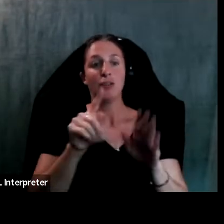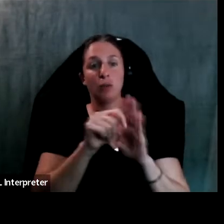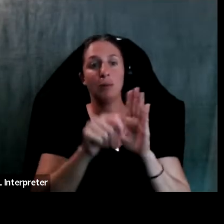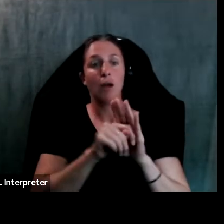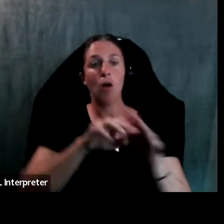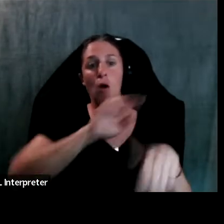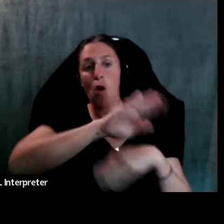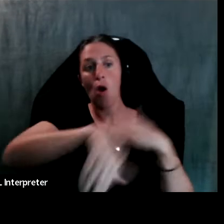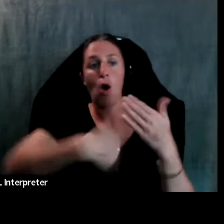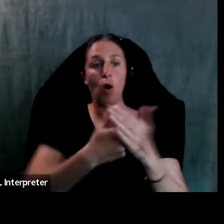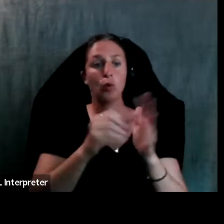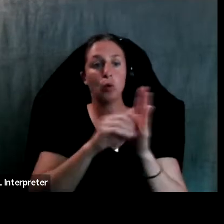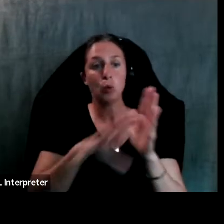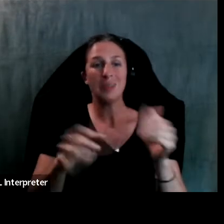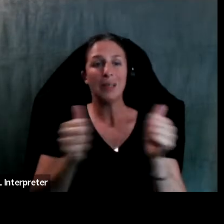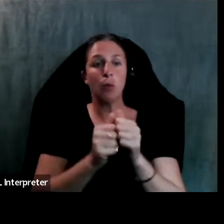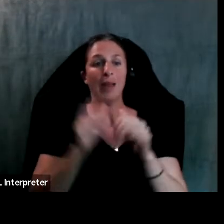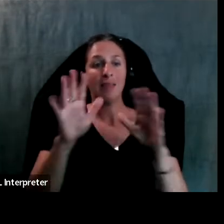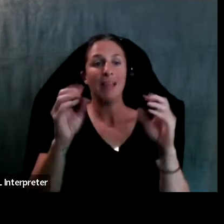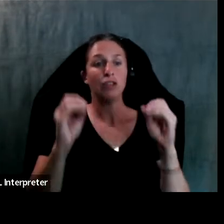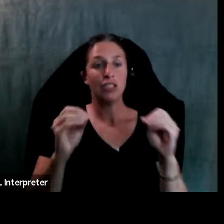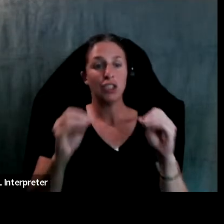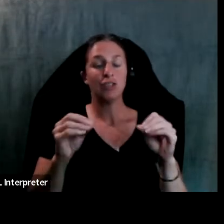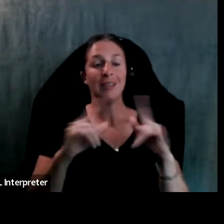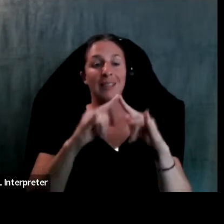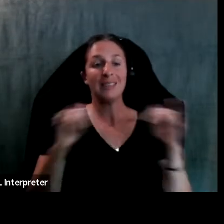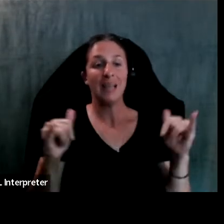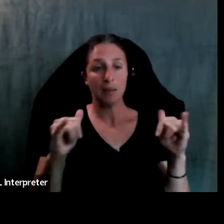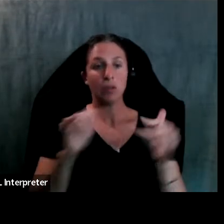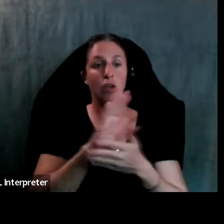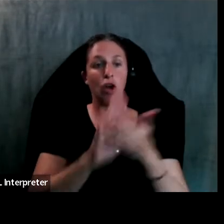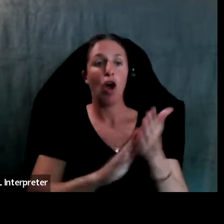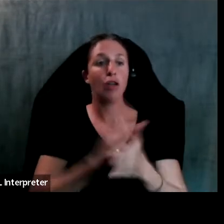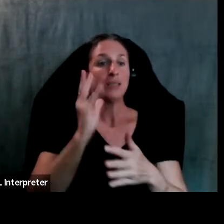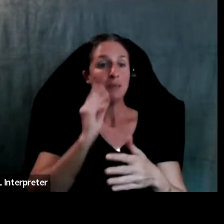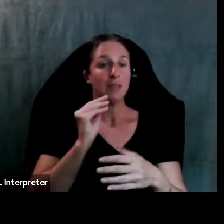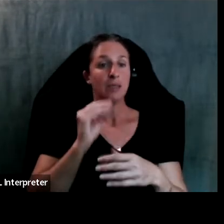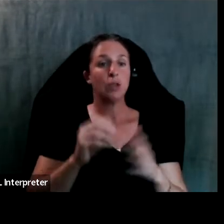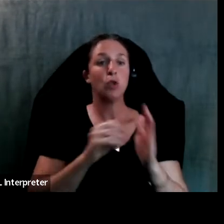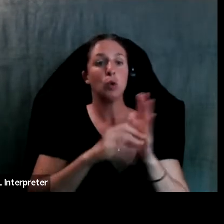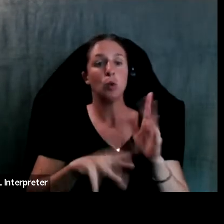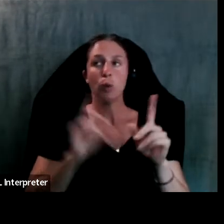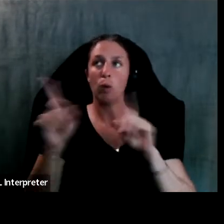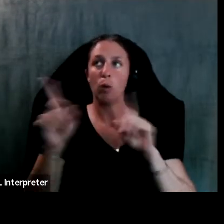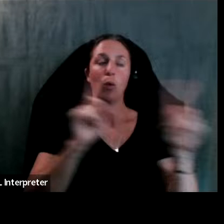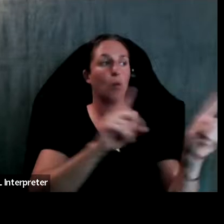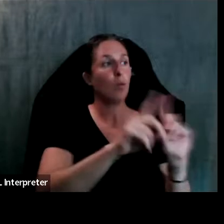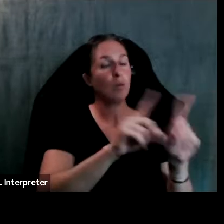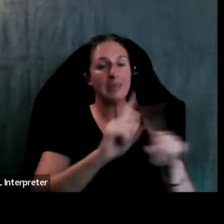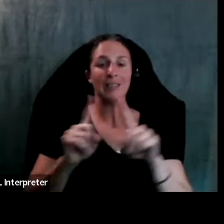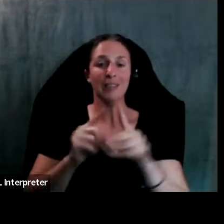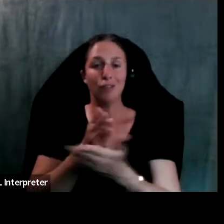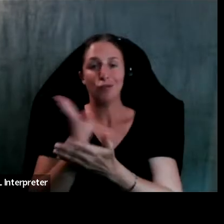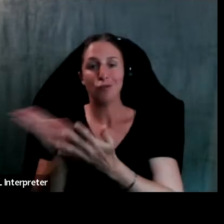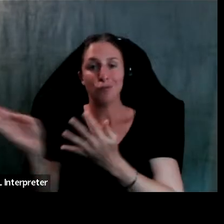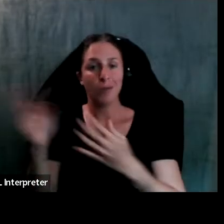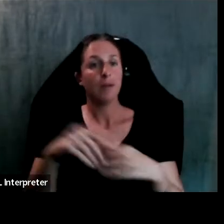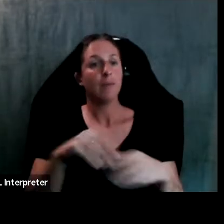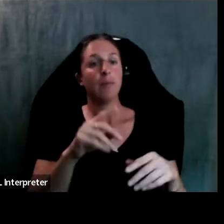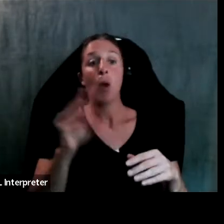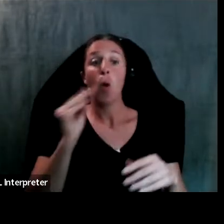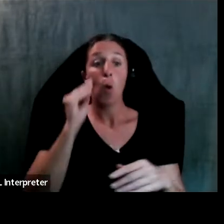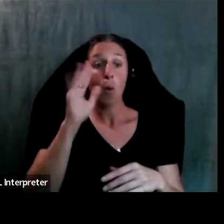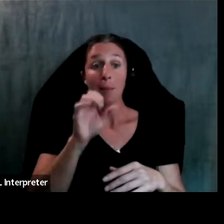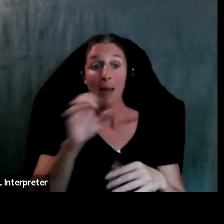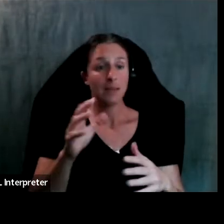are with their teachers at the same time. So college experiences, students go into many different directions, but their home base is their